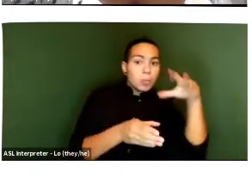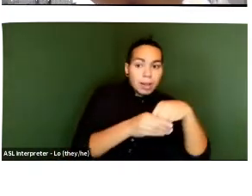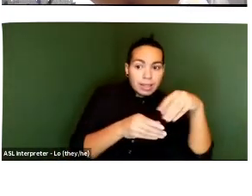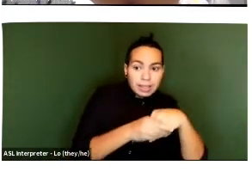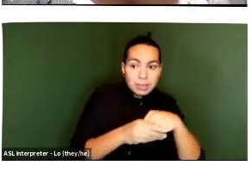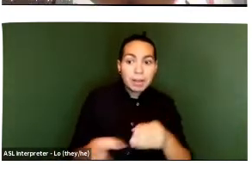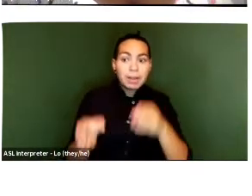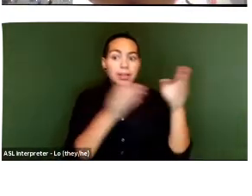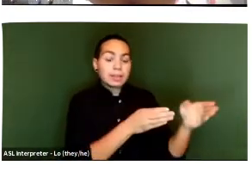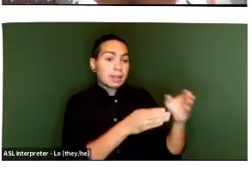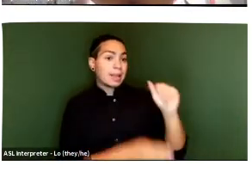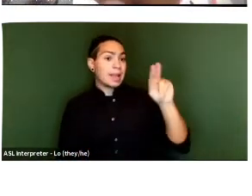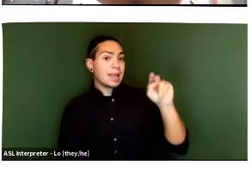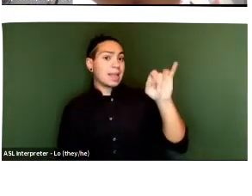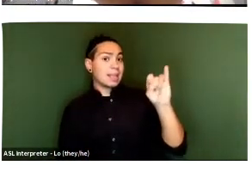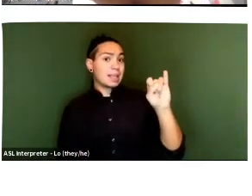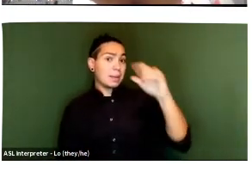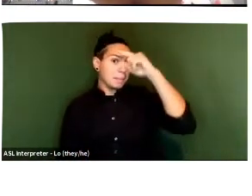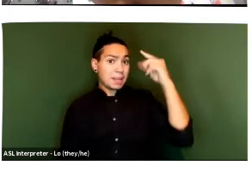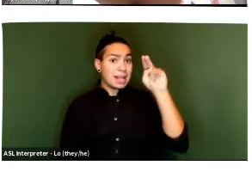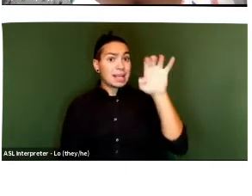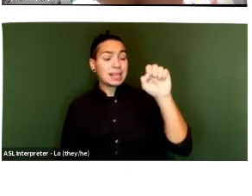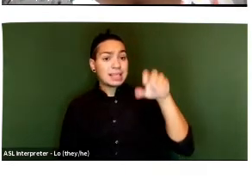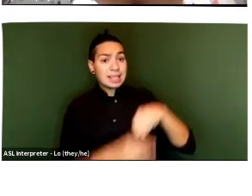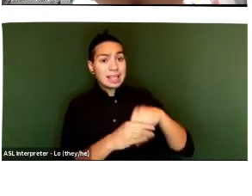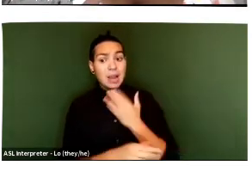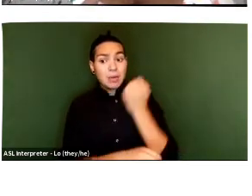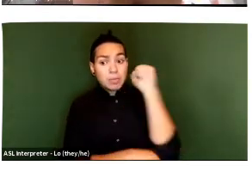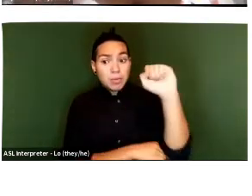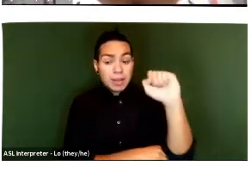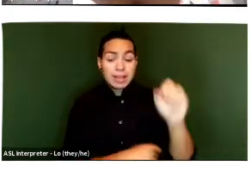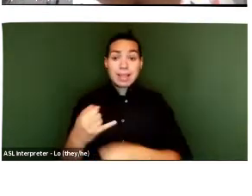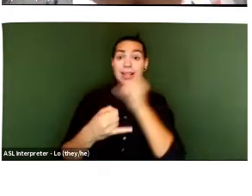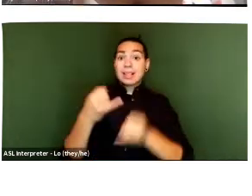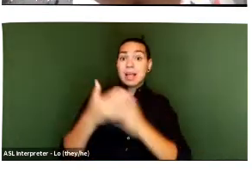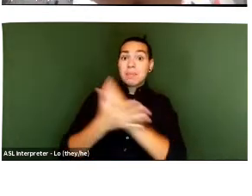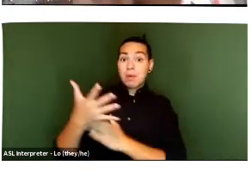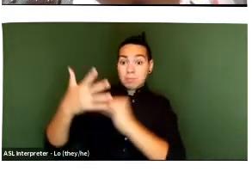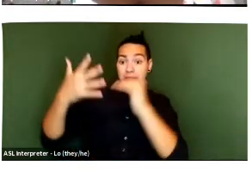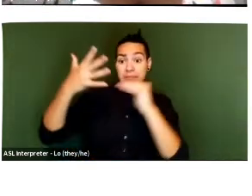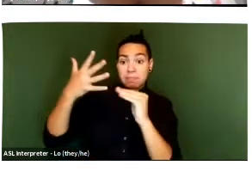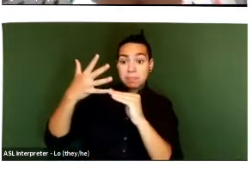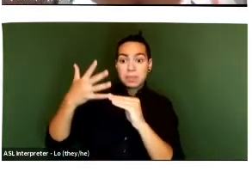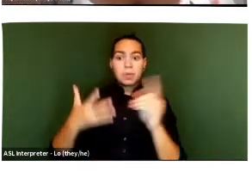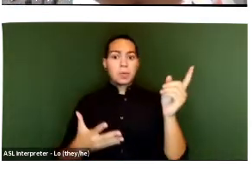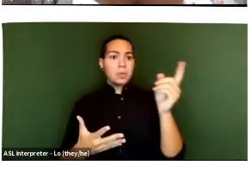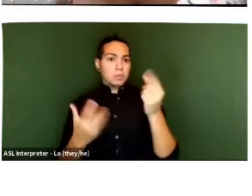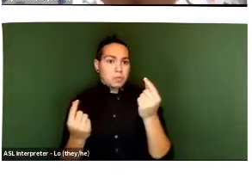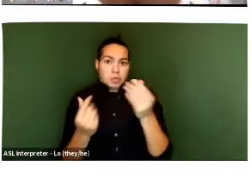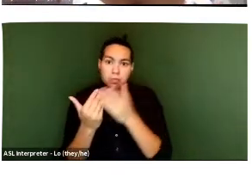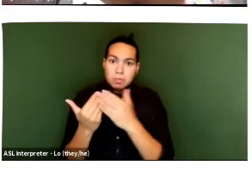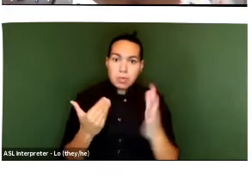And finally, explore a few ideas of how we can engage in the practice of challenging and condemning anti-Blackness in our